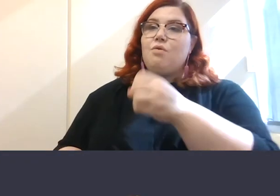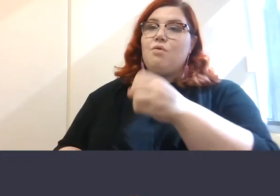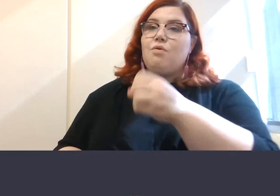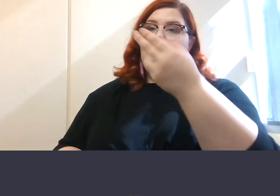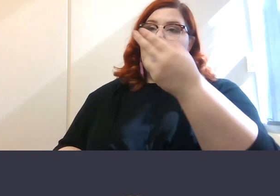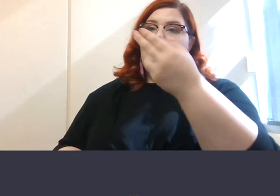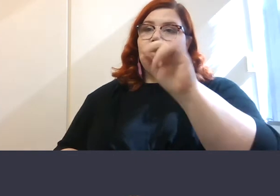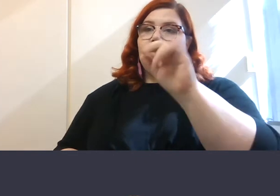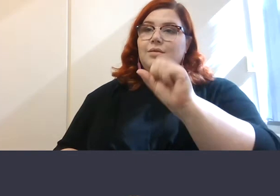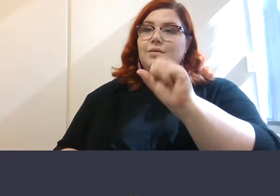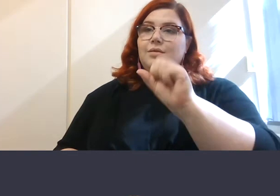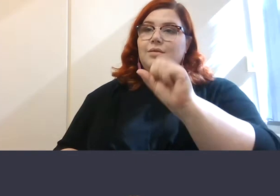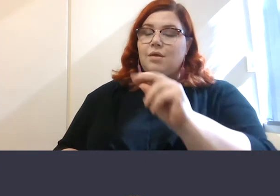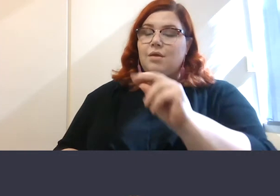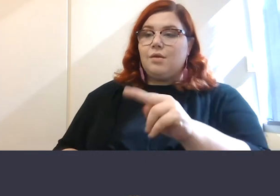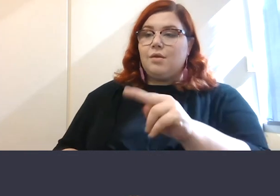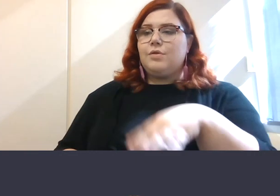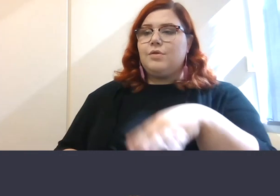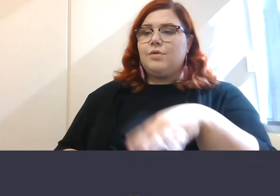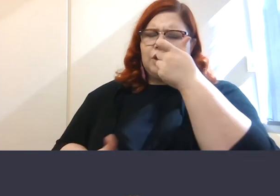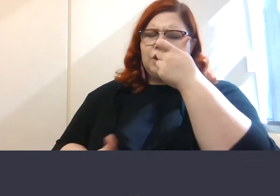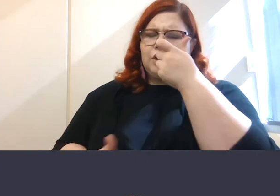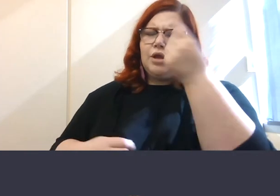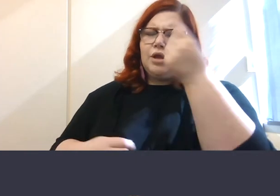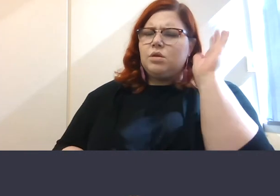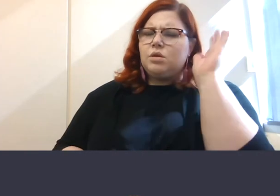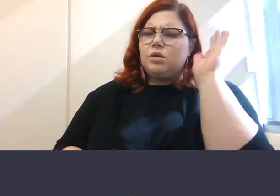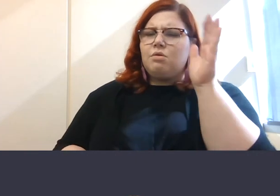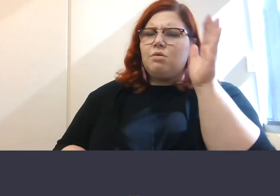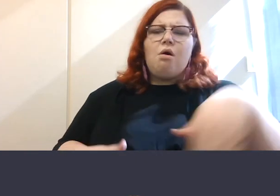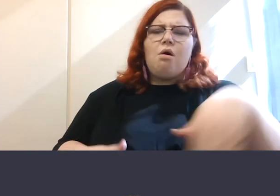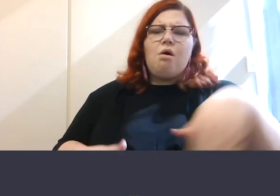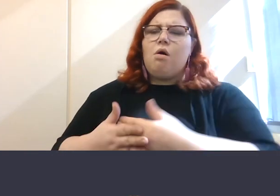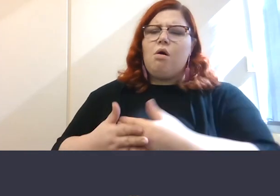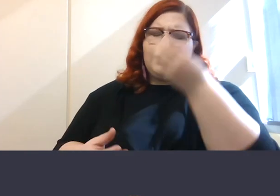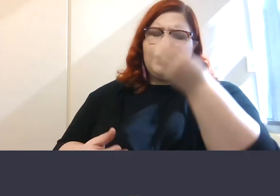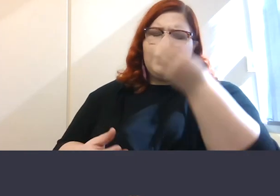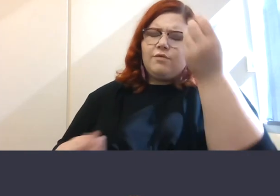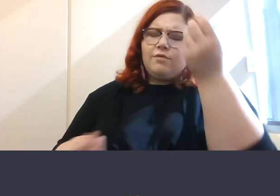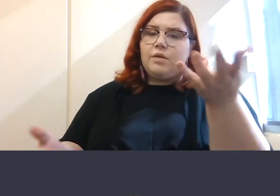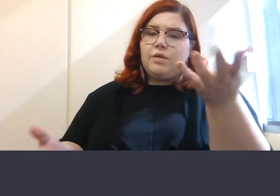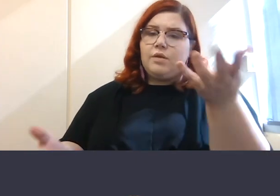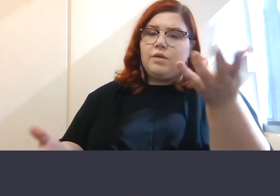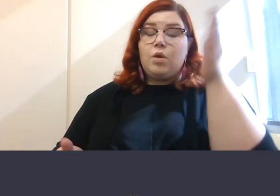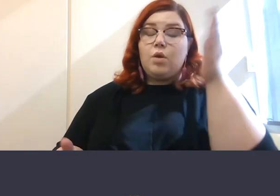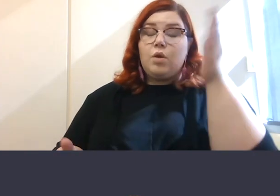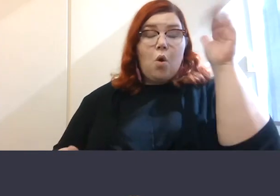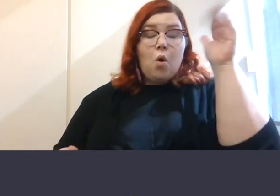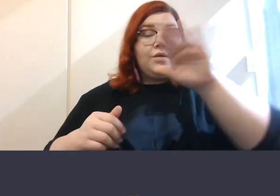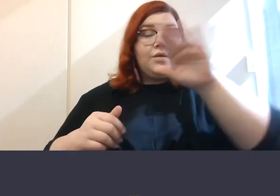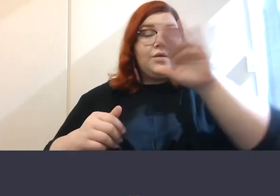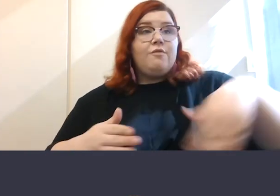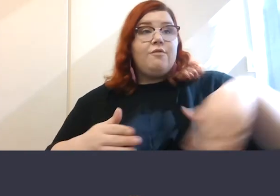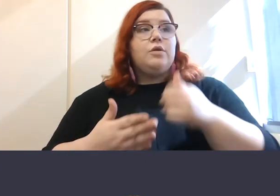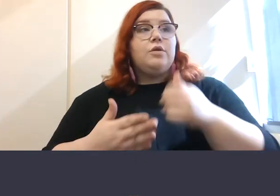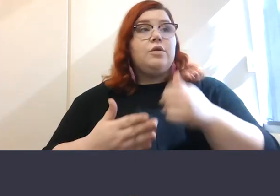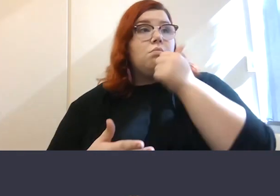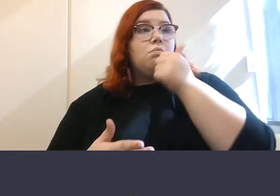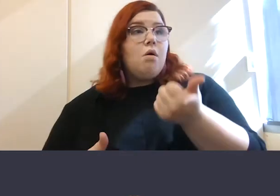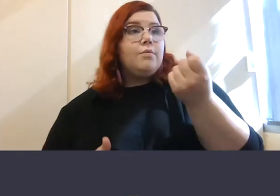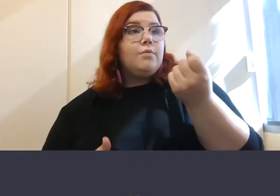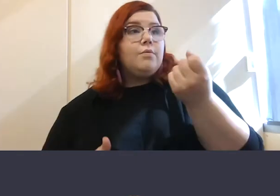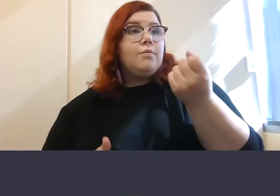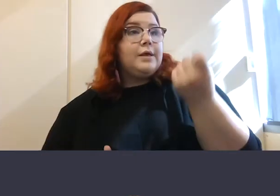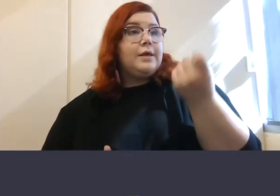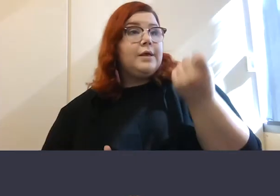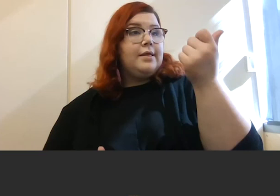interesting presentation and all those tools. We hope to see everyone tomorrow at 11 a.m. Central for the intellectual